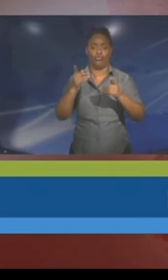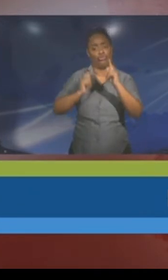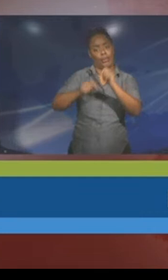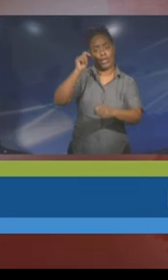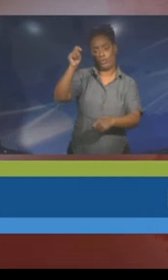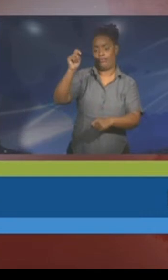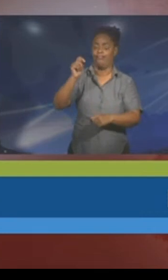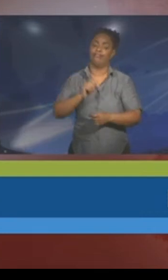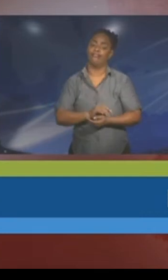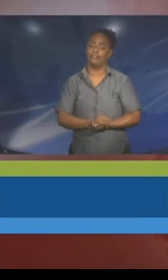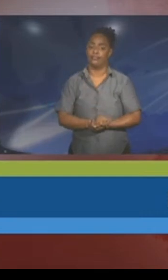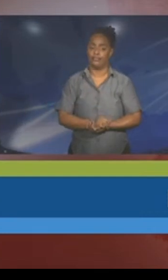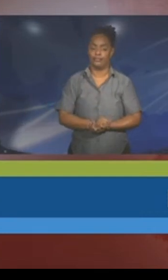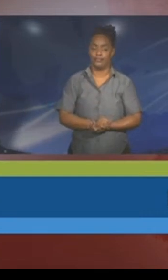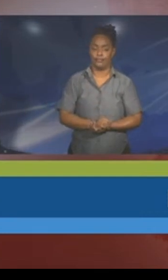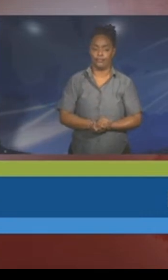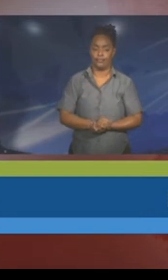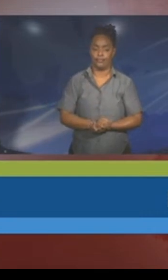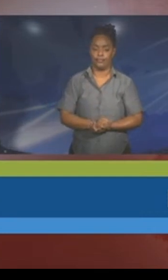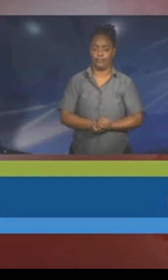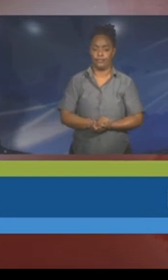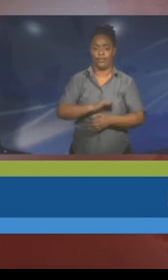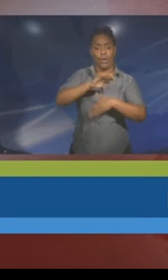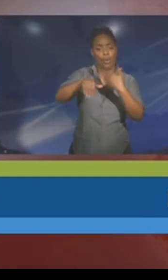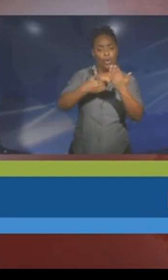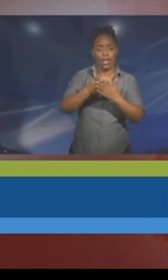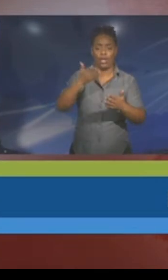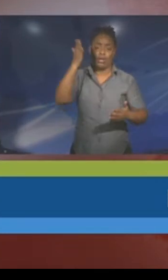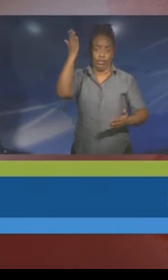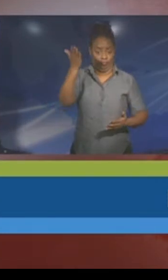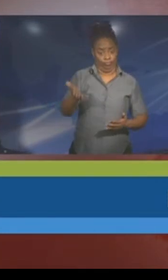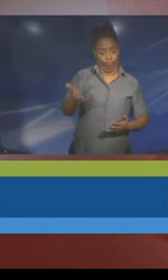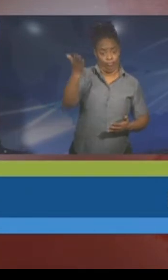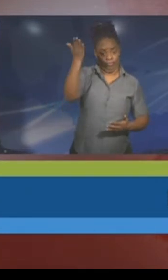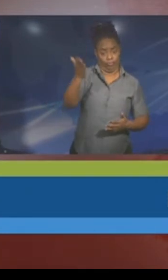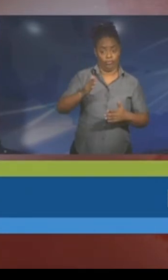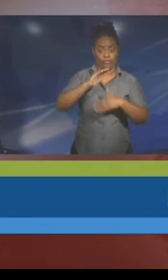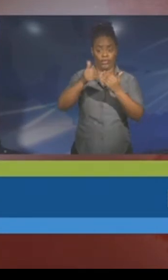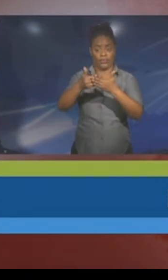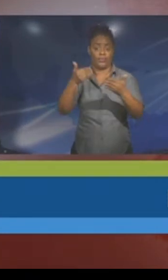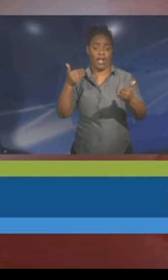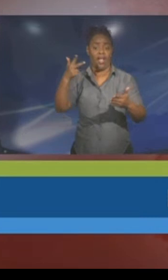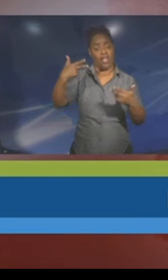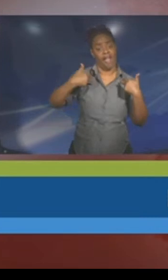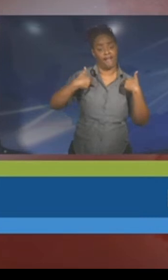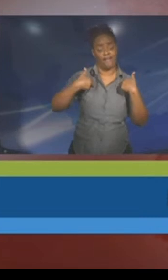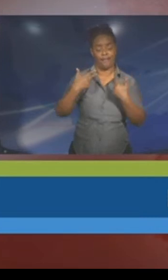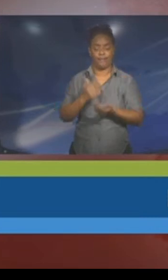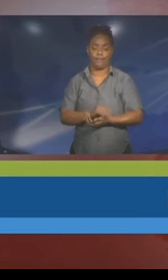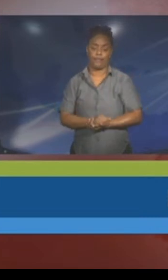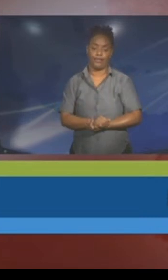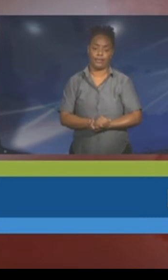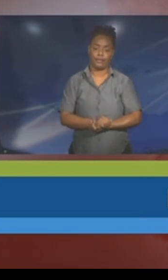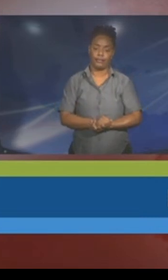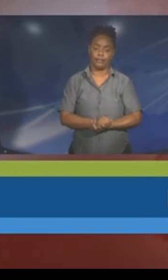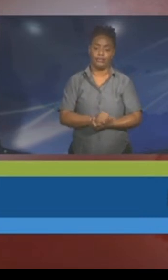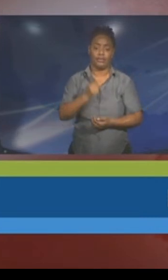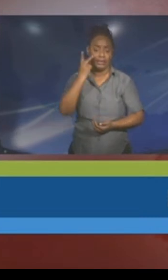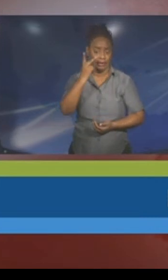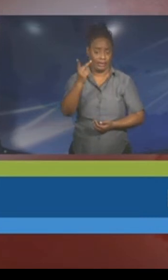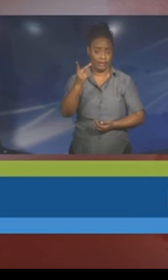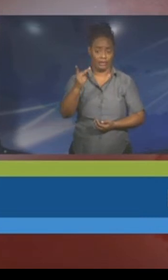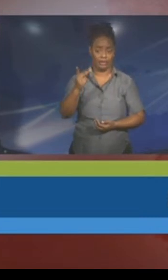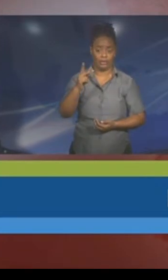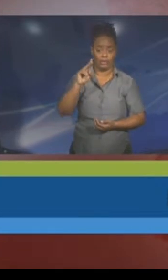please. So these are the regions. All 6 WHO regions have now reported cases. You can see in terms, if you look at the European region, for